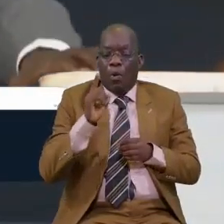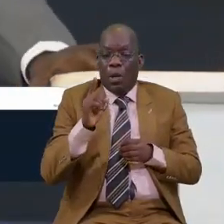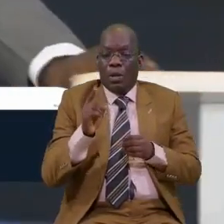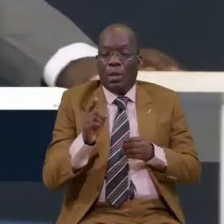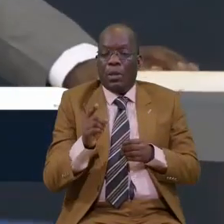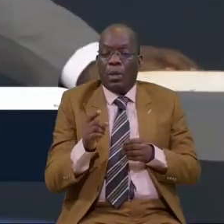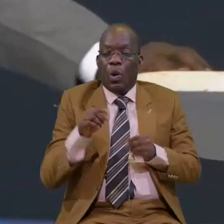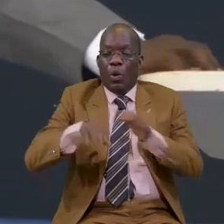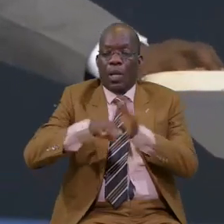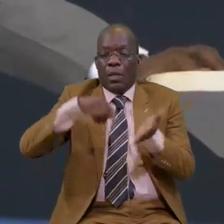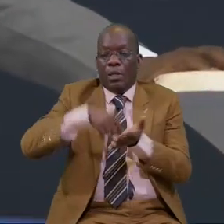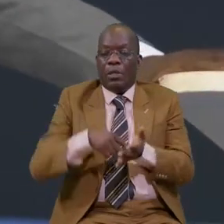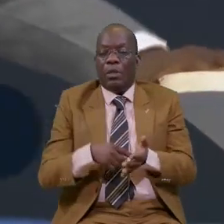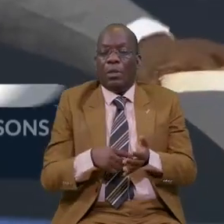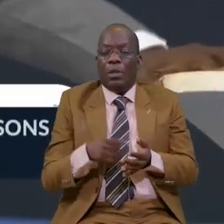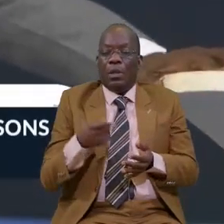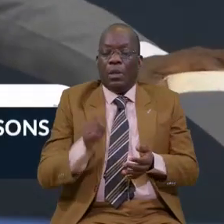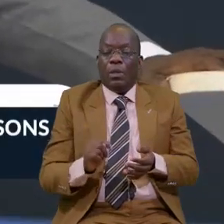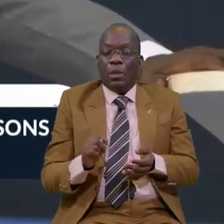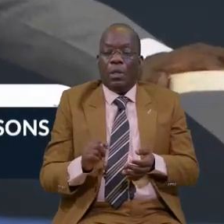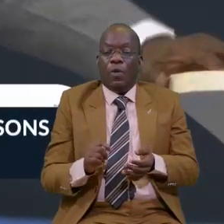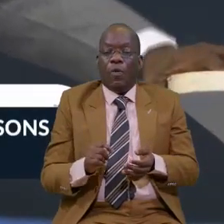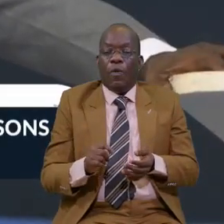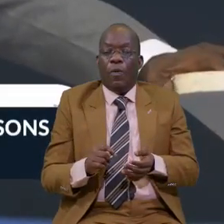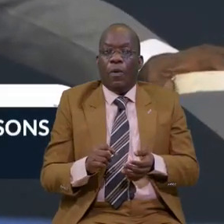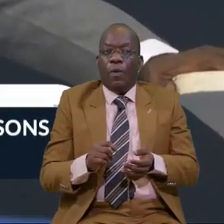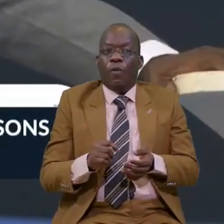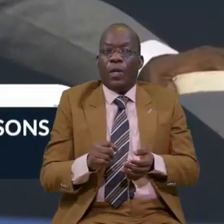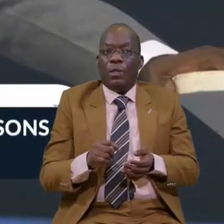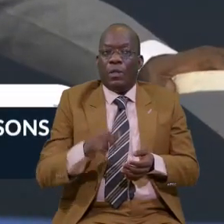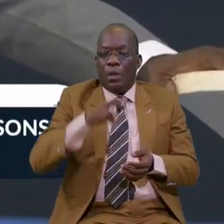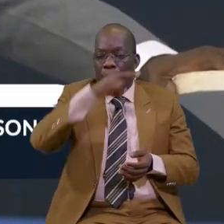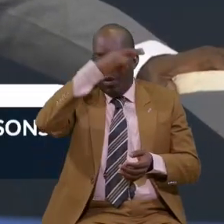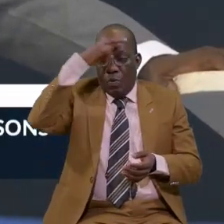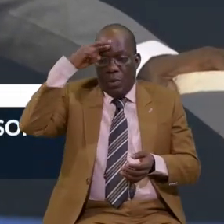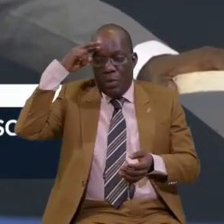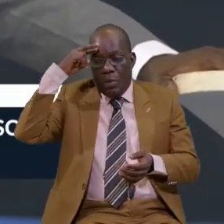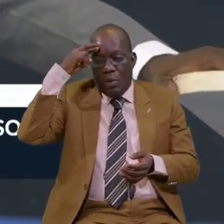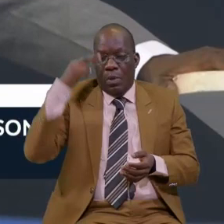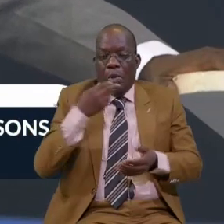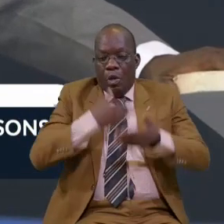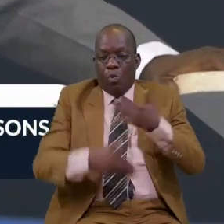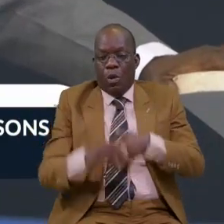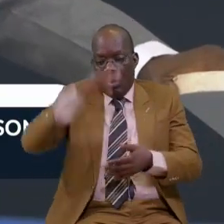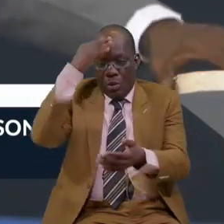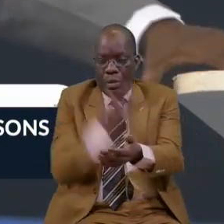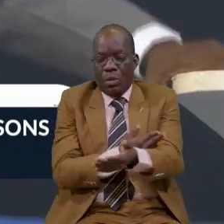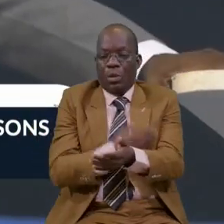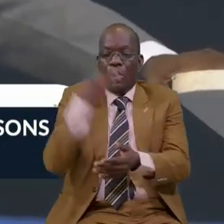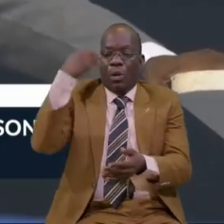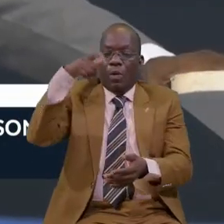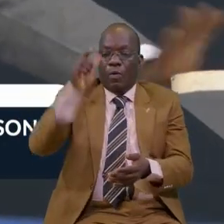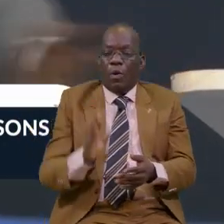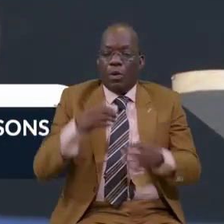the virgin-born Son of God, making sons of men to become